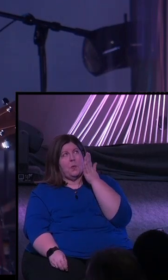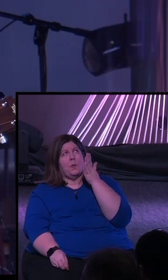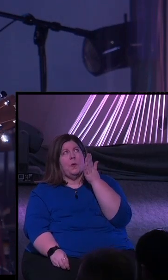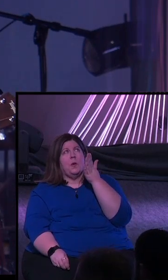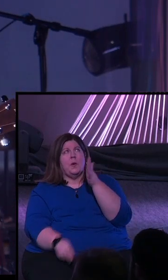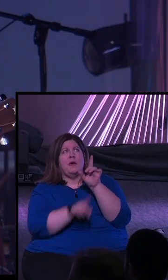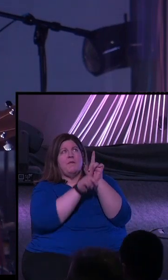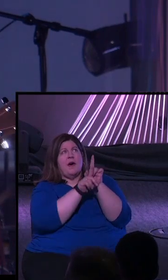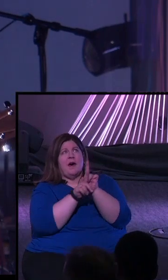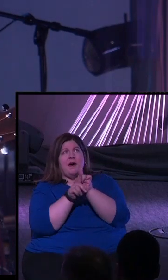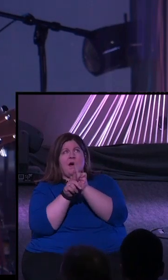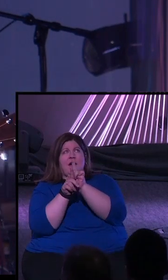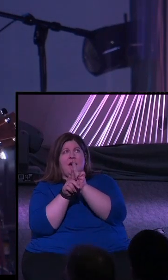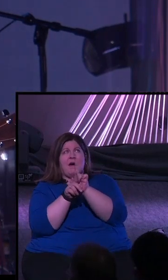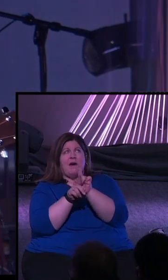I will